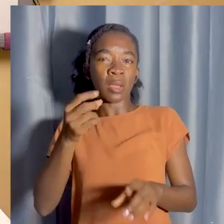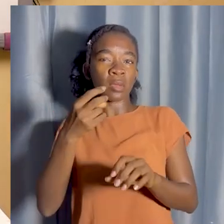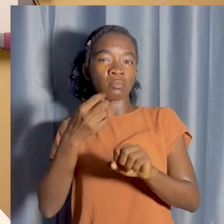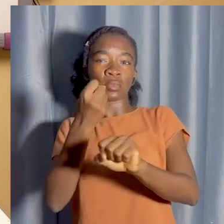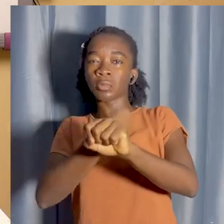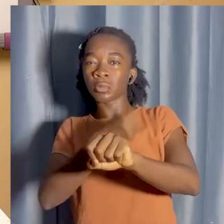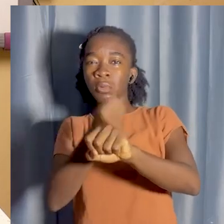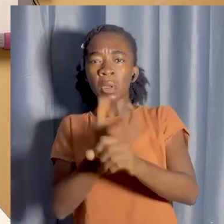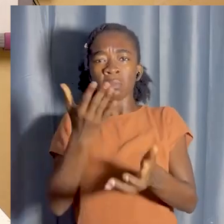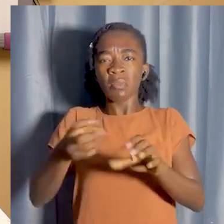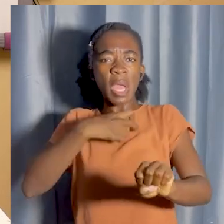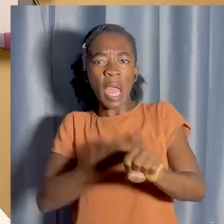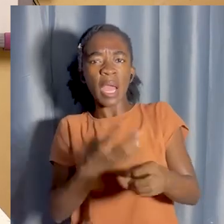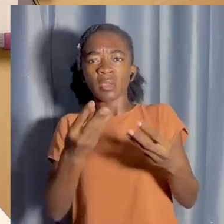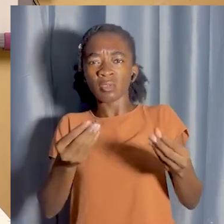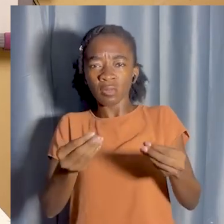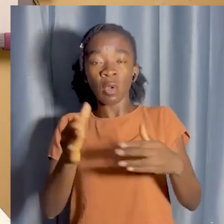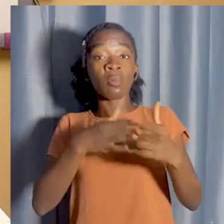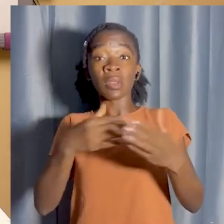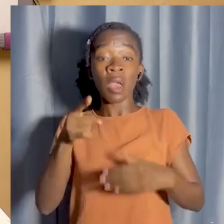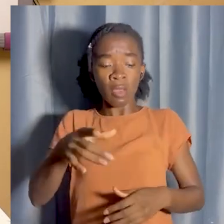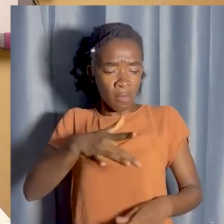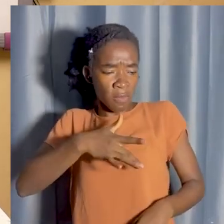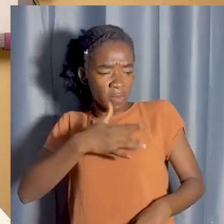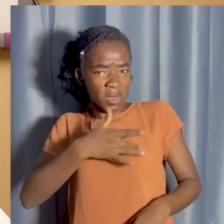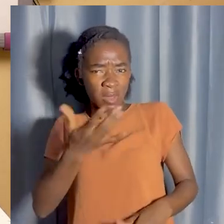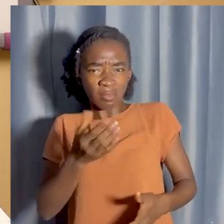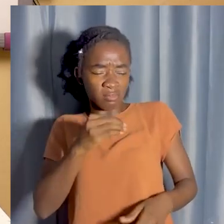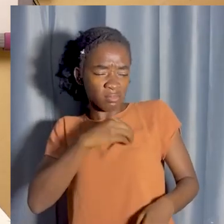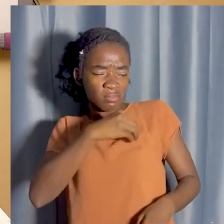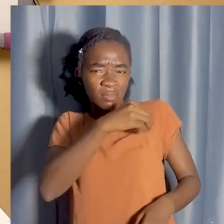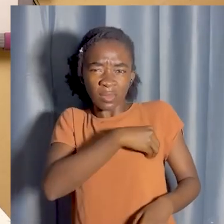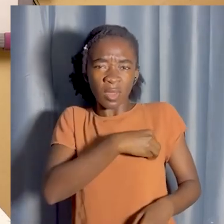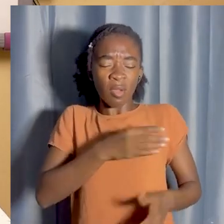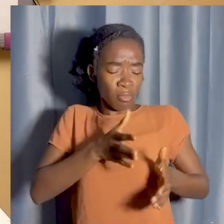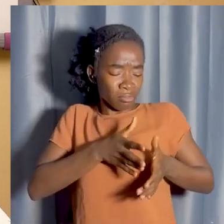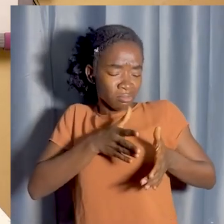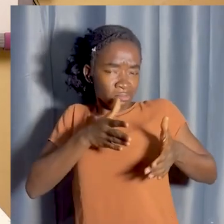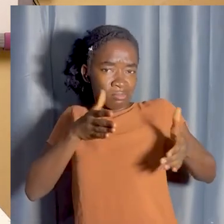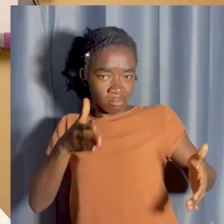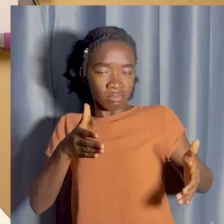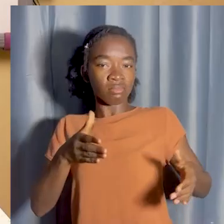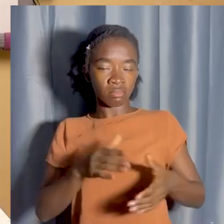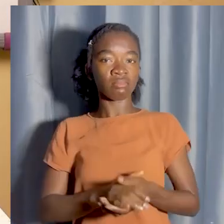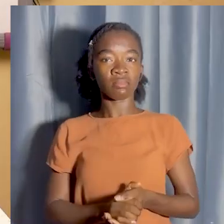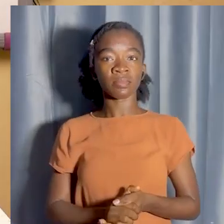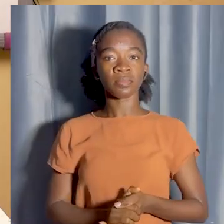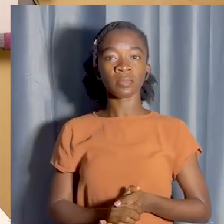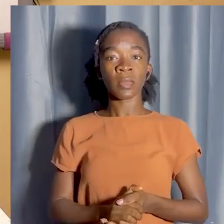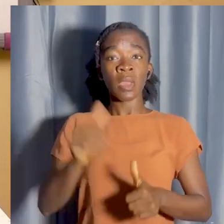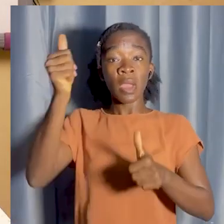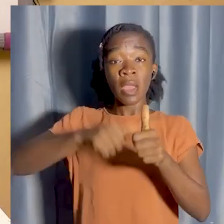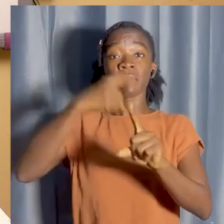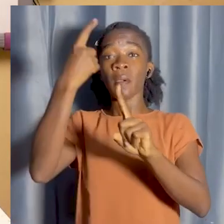it could be soft, but you feel like there's some swelling over there. And once you keep doing it, like I said, every month,